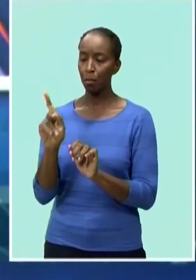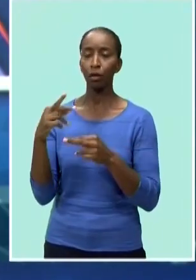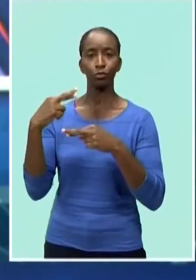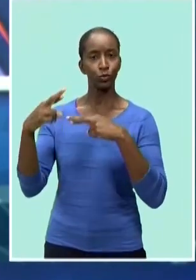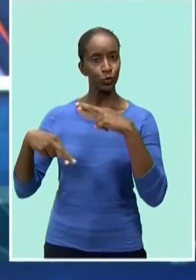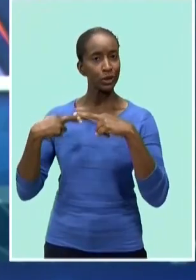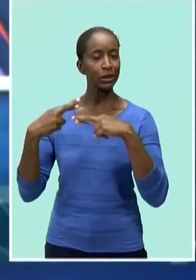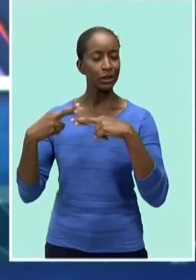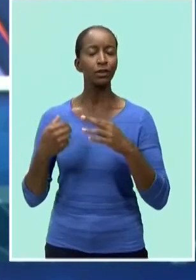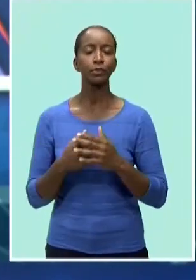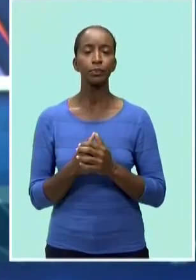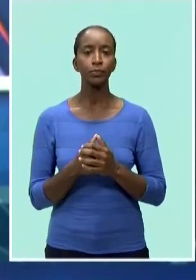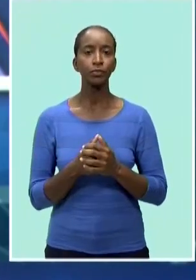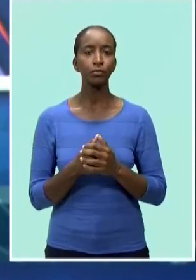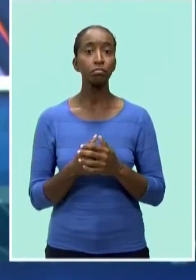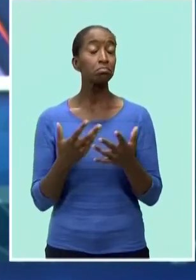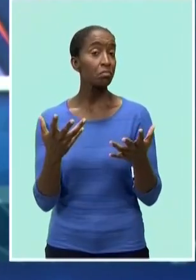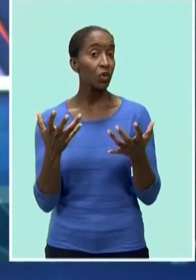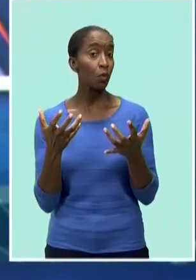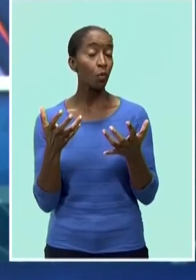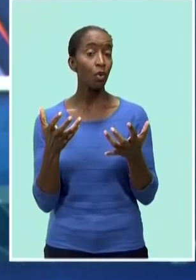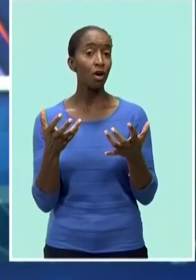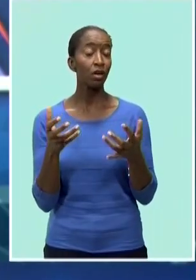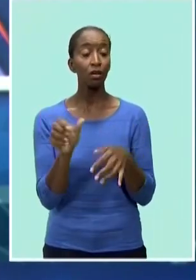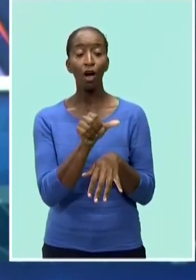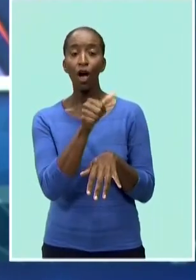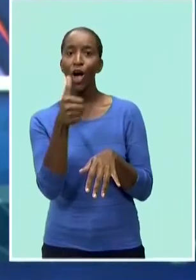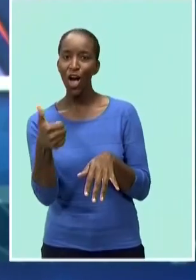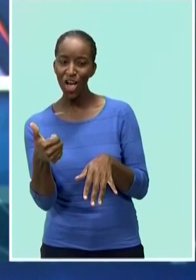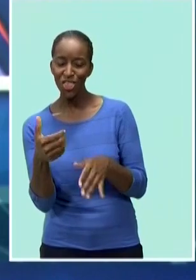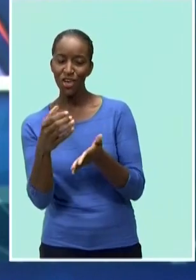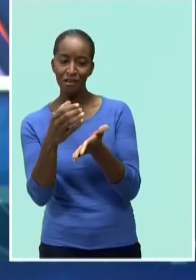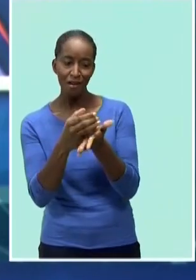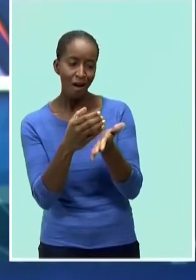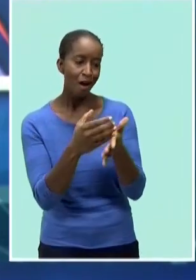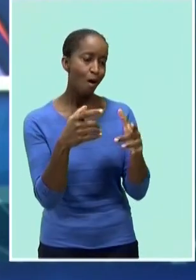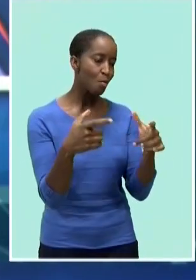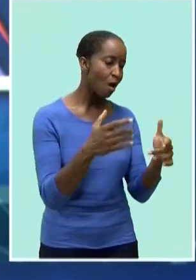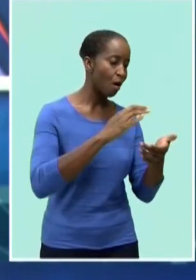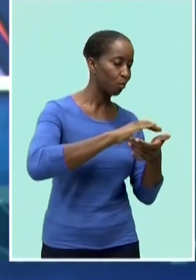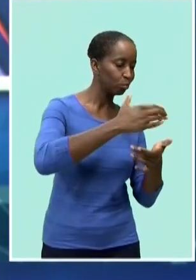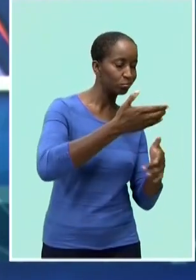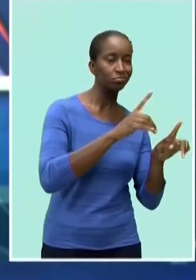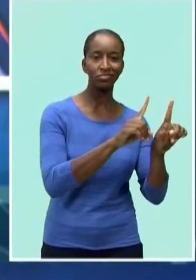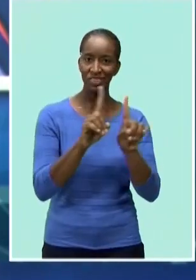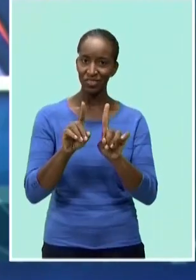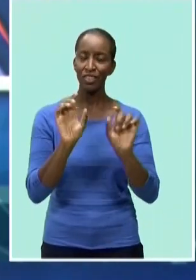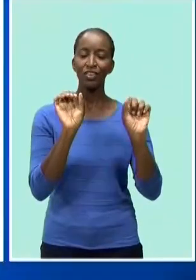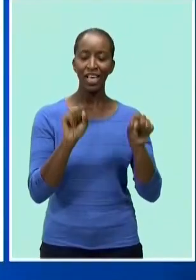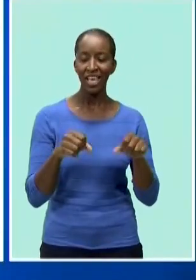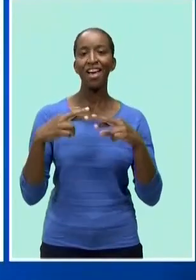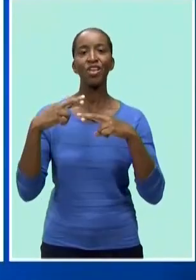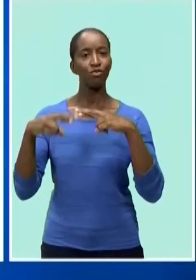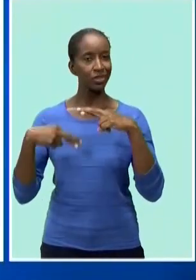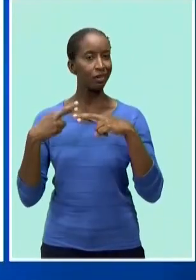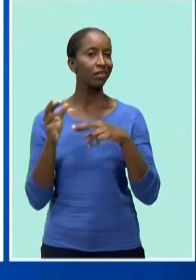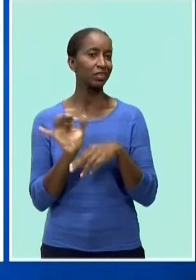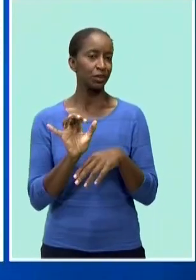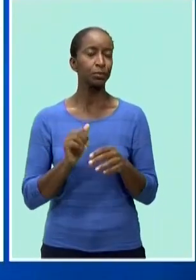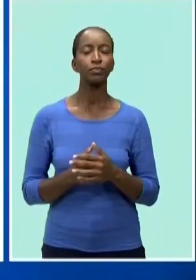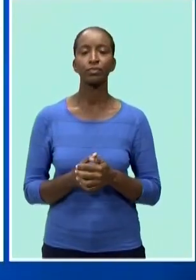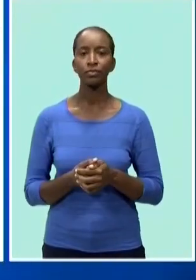and National Beautification says once expanded, containers not normally covered could be collected. Do you really